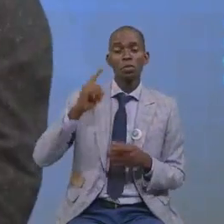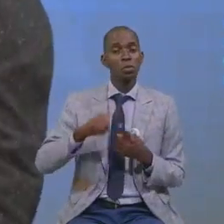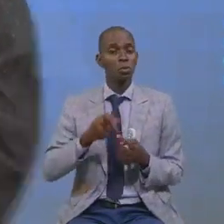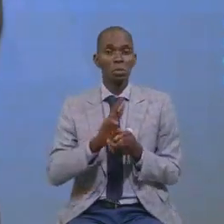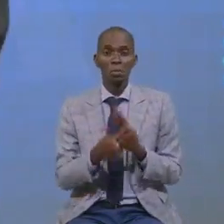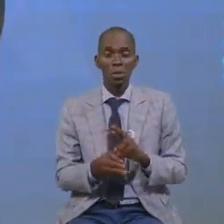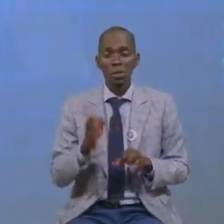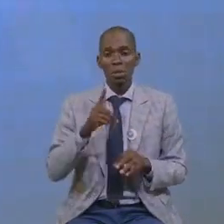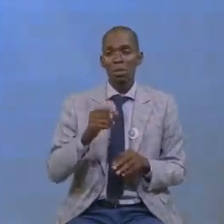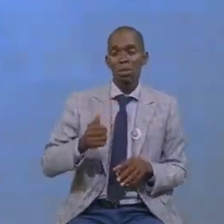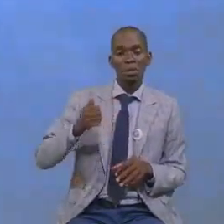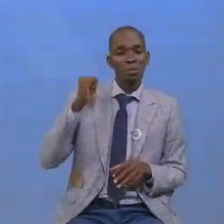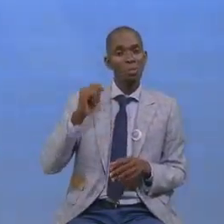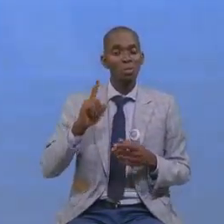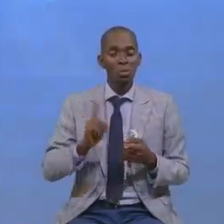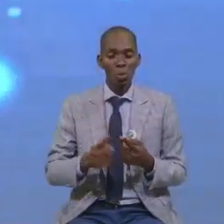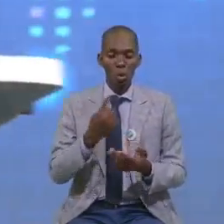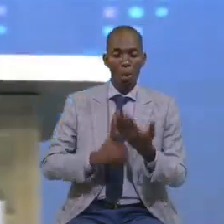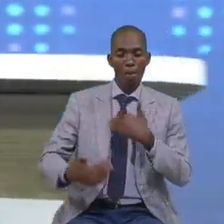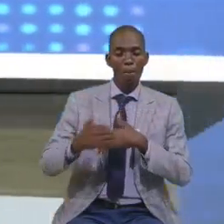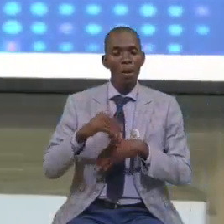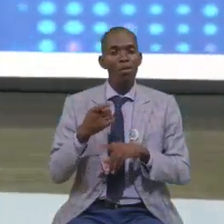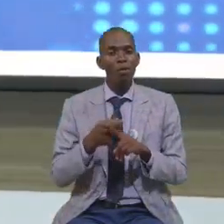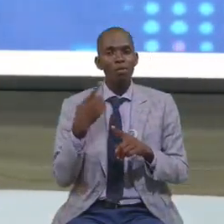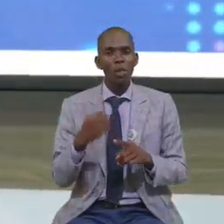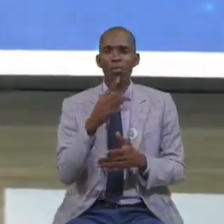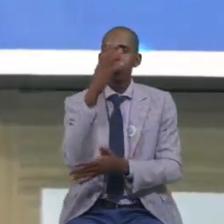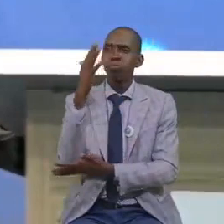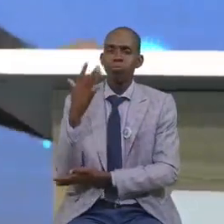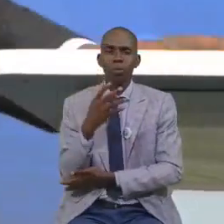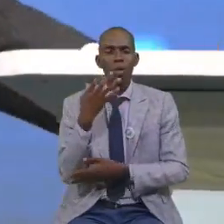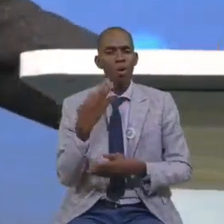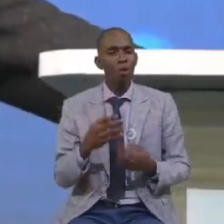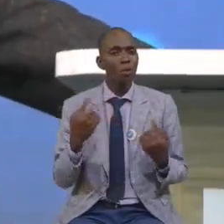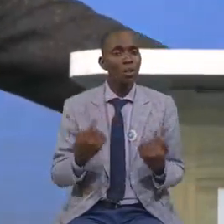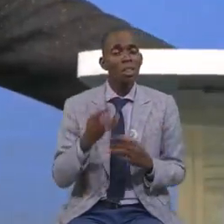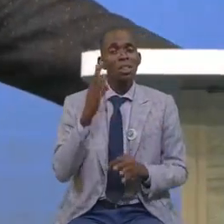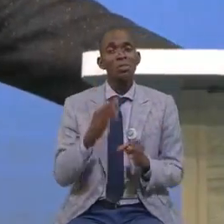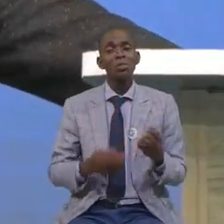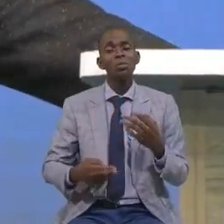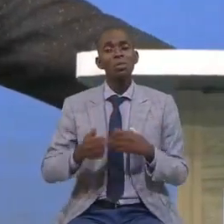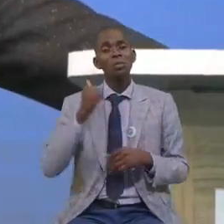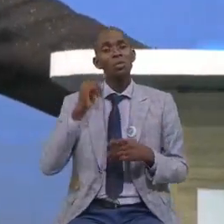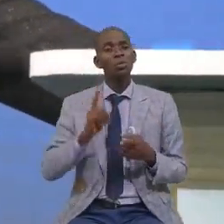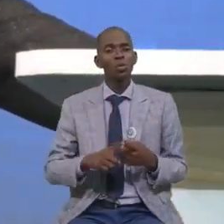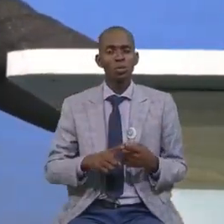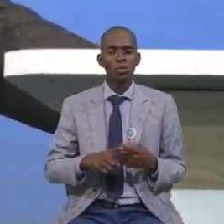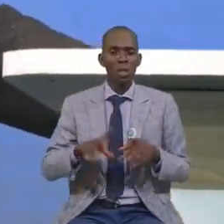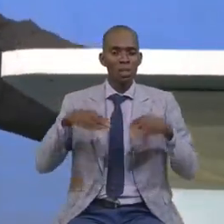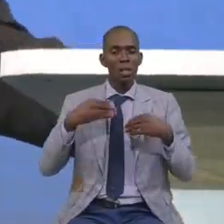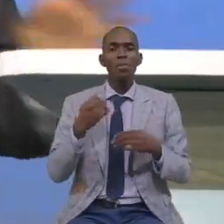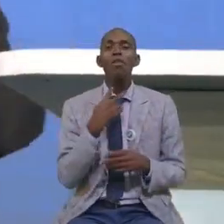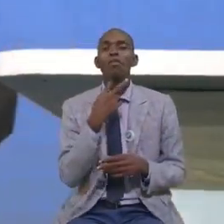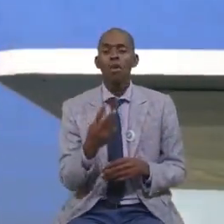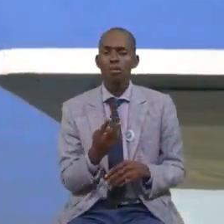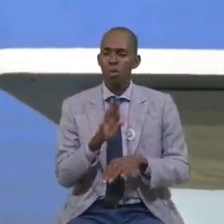refuse to come back from the wilderness of sin, if you refuse the voice that is calling and pleading